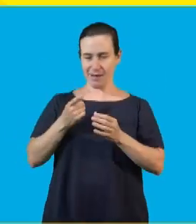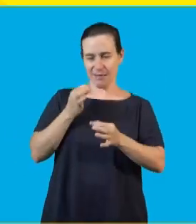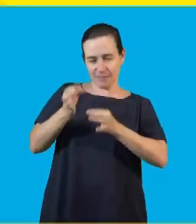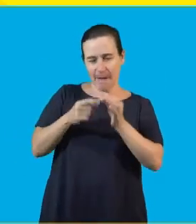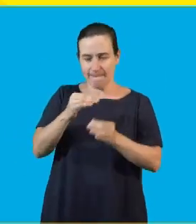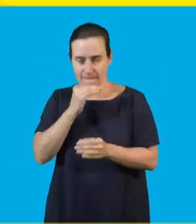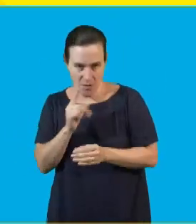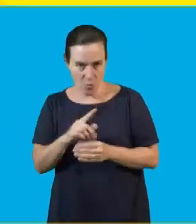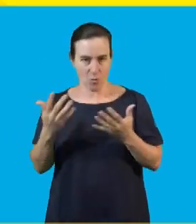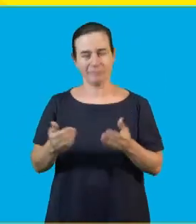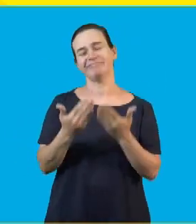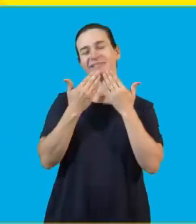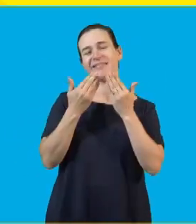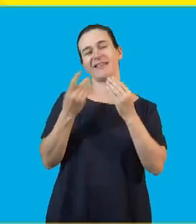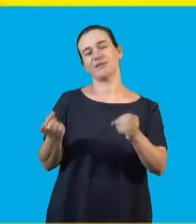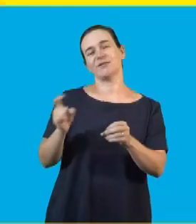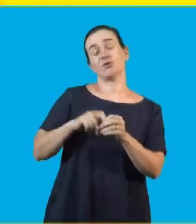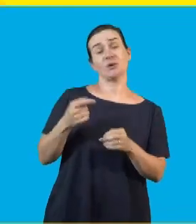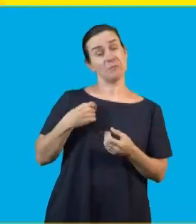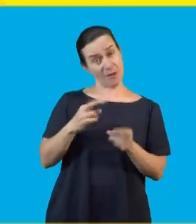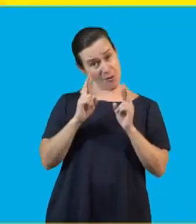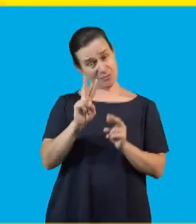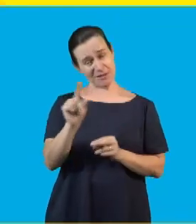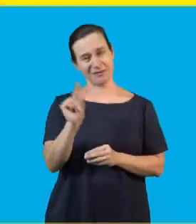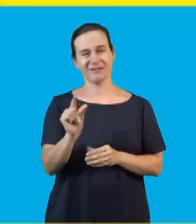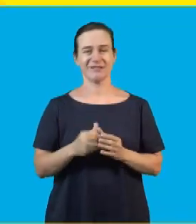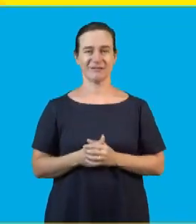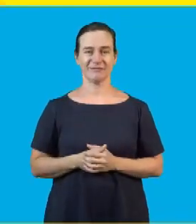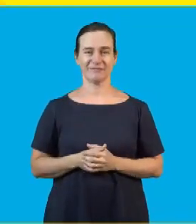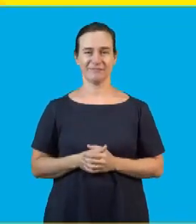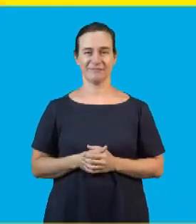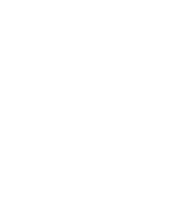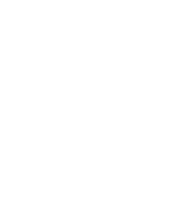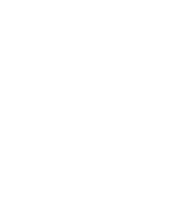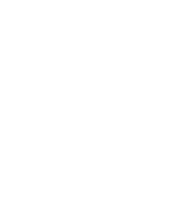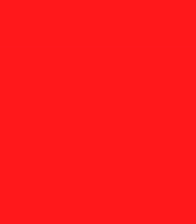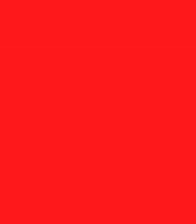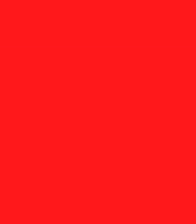convey the meaning. Thank you so much for joining me. I hope to see you soon.